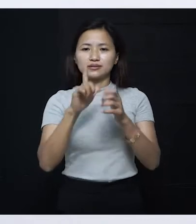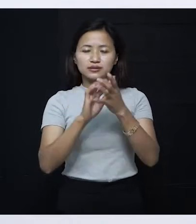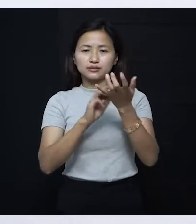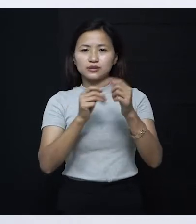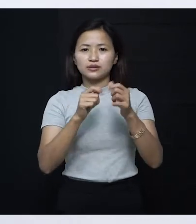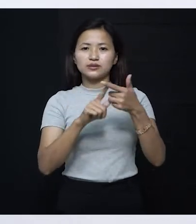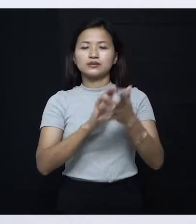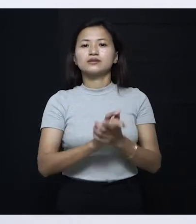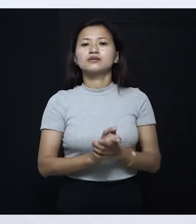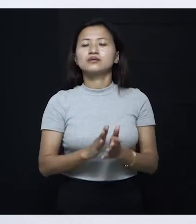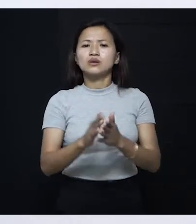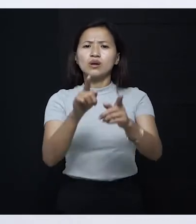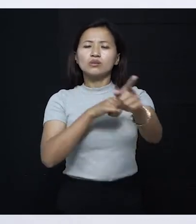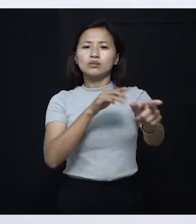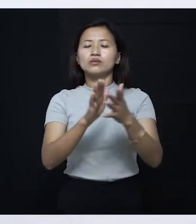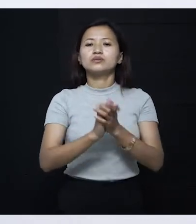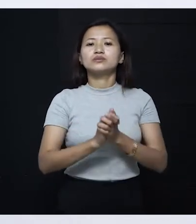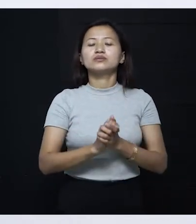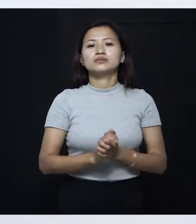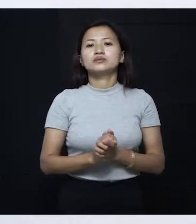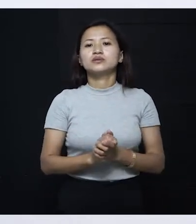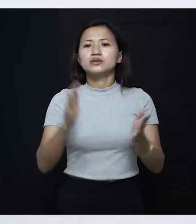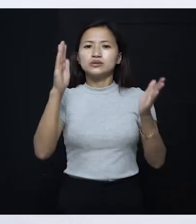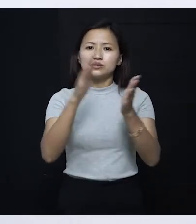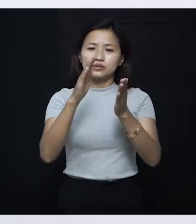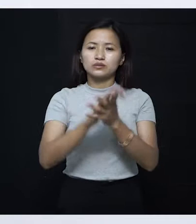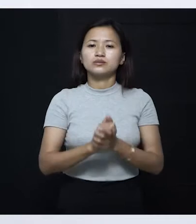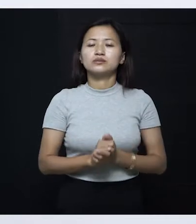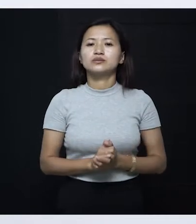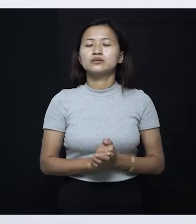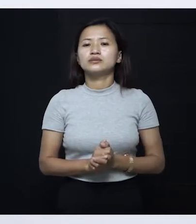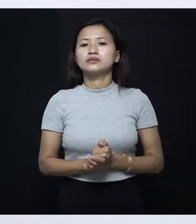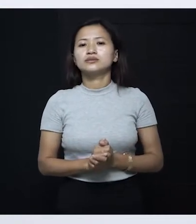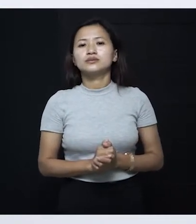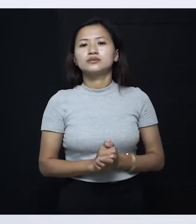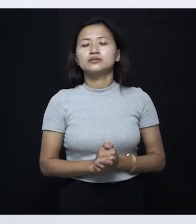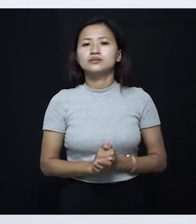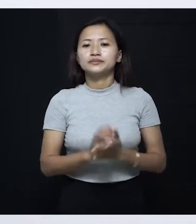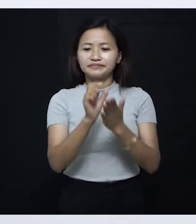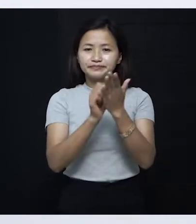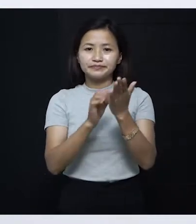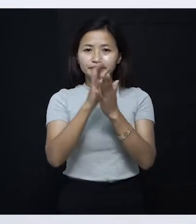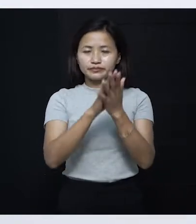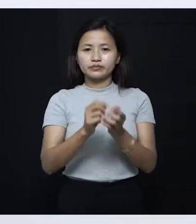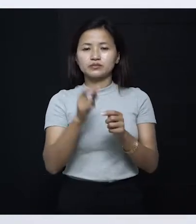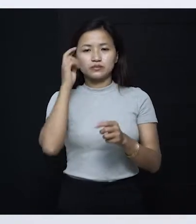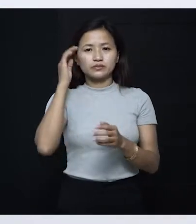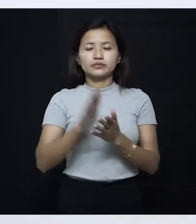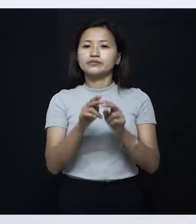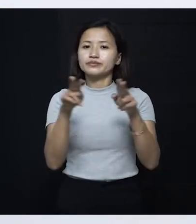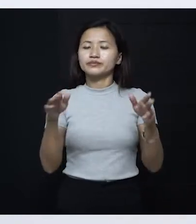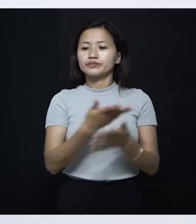we are talking about the long run. Weather, that is the short one, the short notice, so know the difference there.